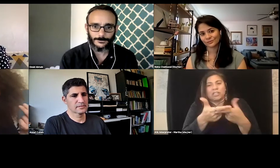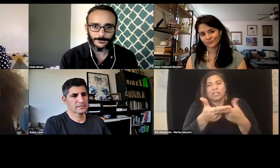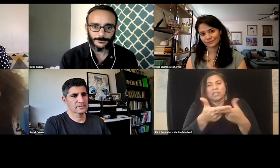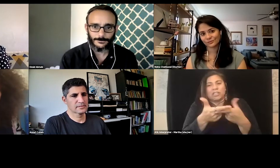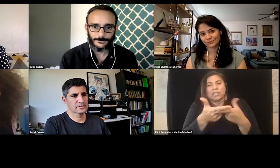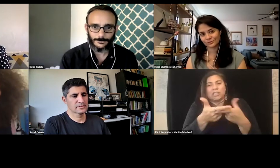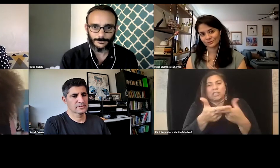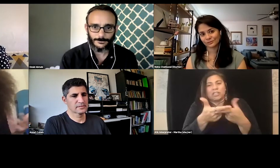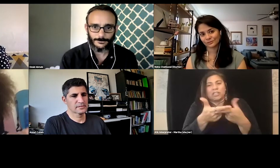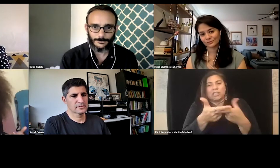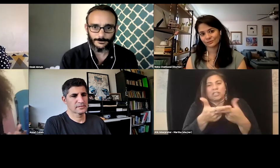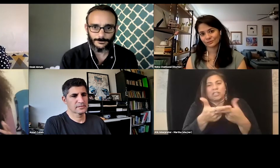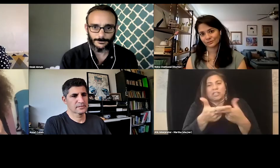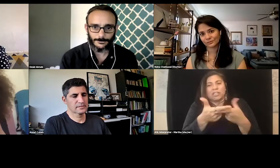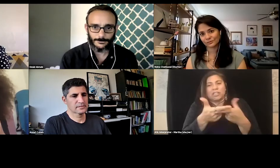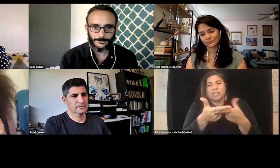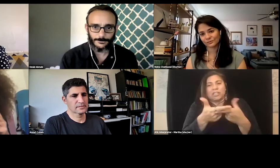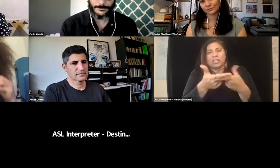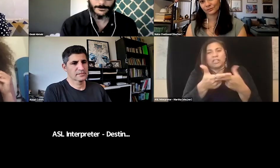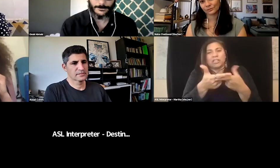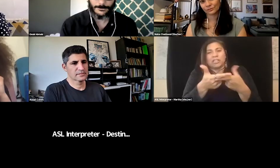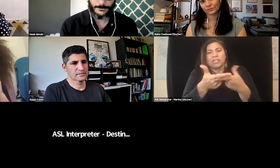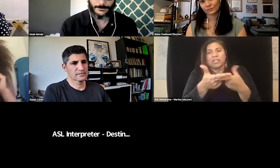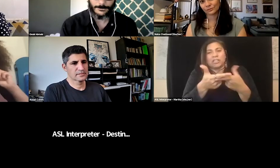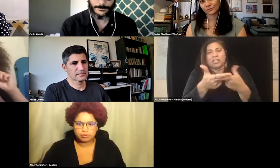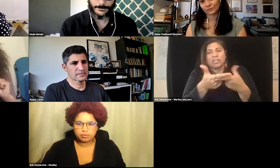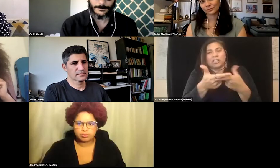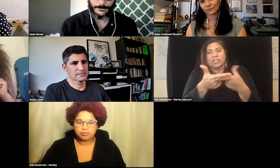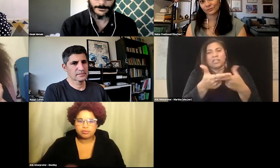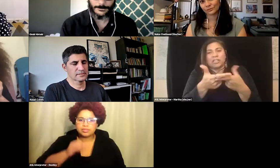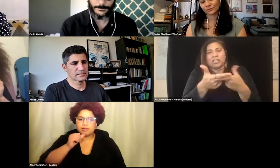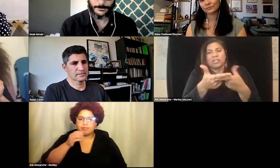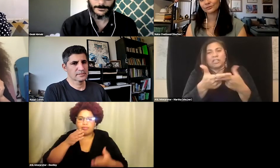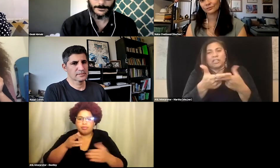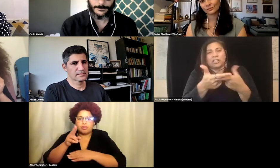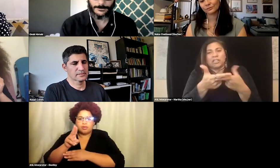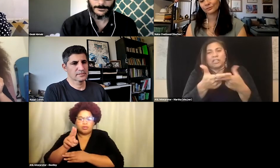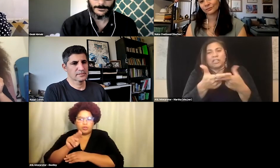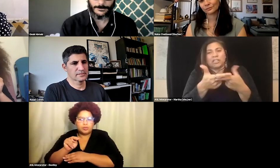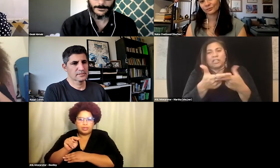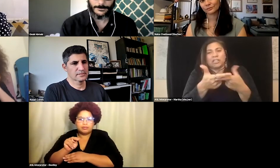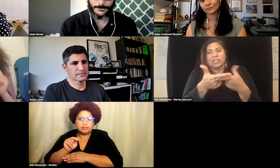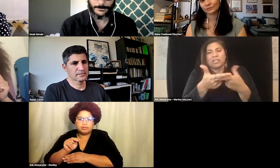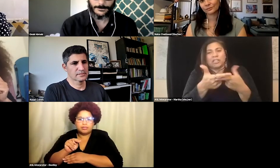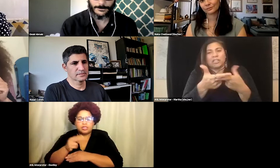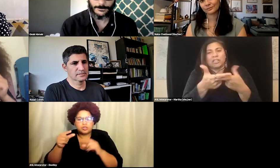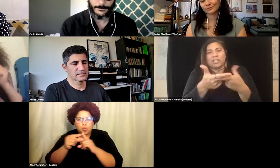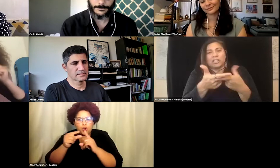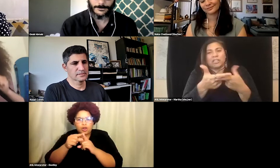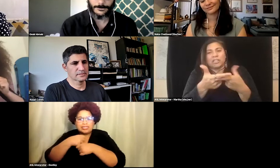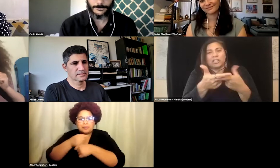exist in the United Nations. They don't use it. So you're already using a term that's been